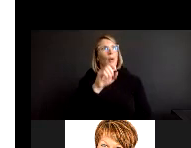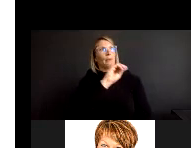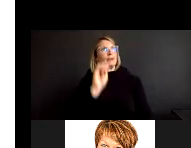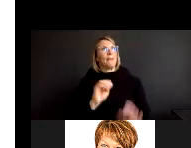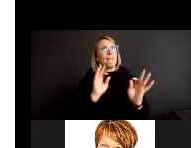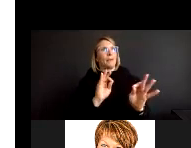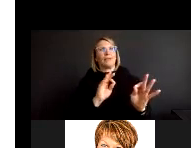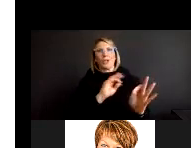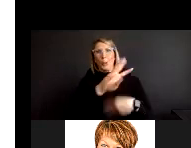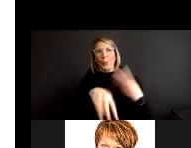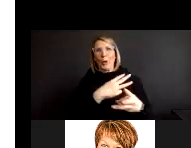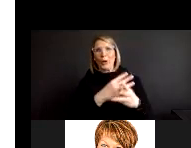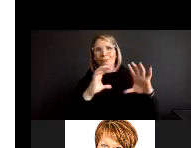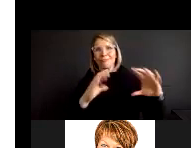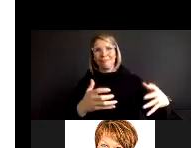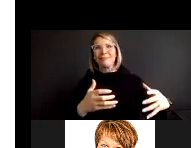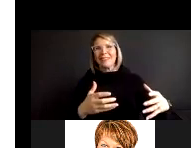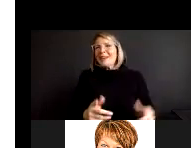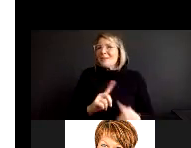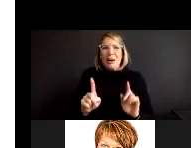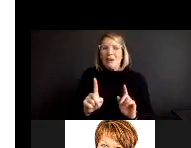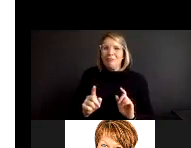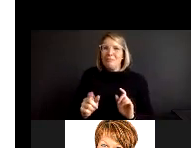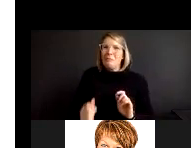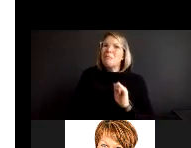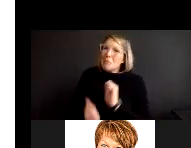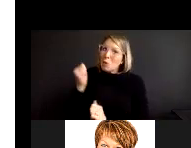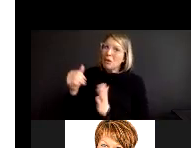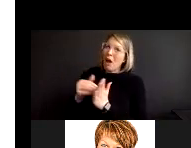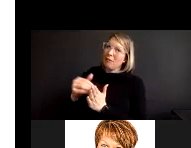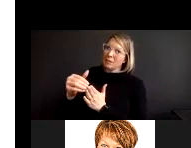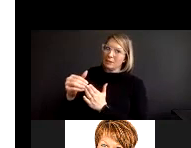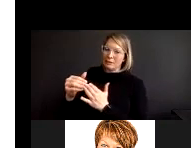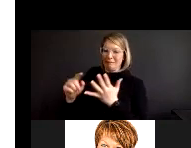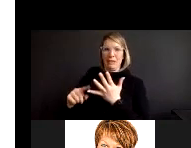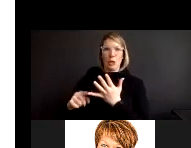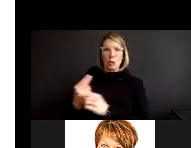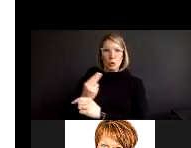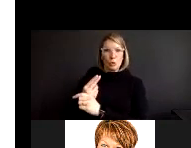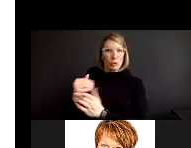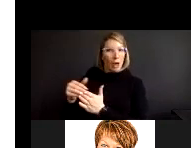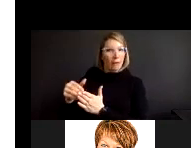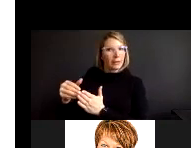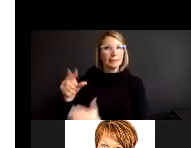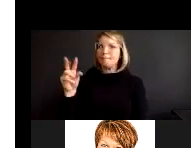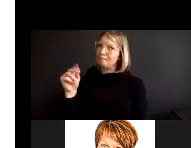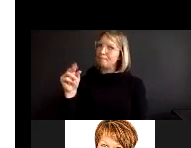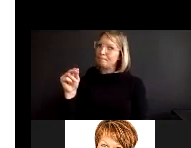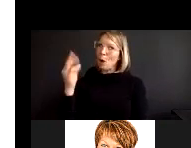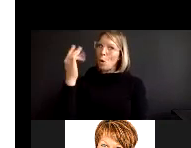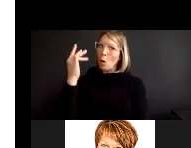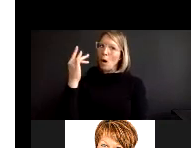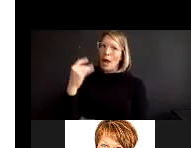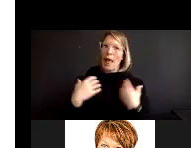most cases, we don't need to use the act because there's a lot of great work happening in the regional health authorities to help